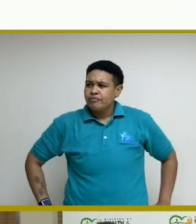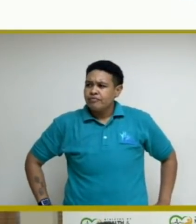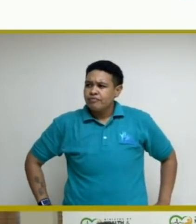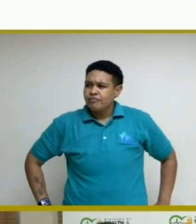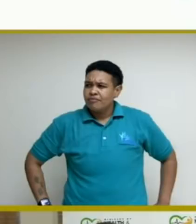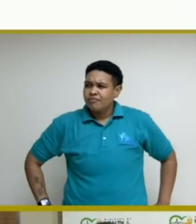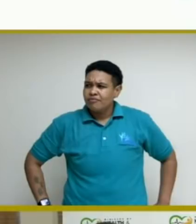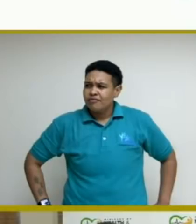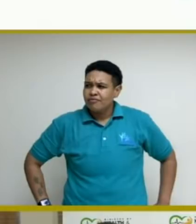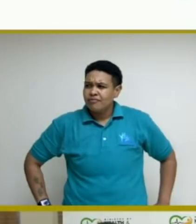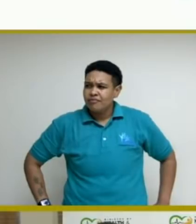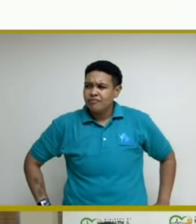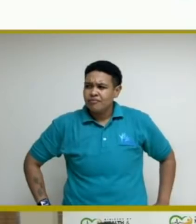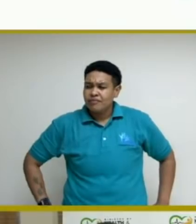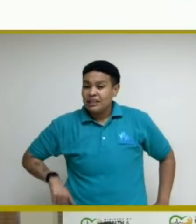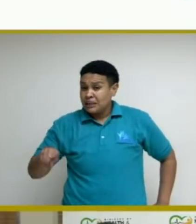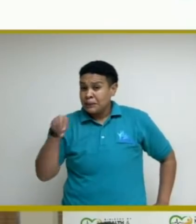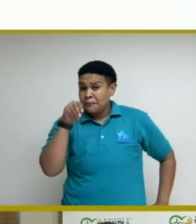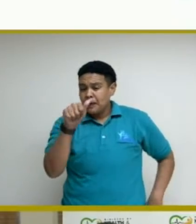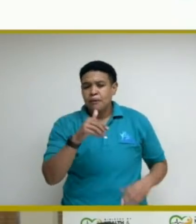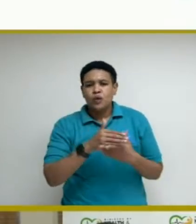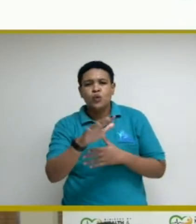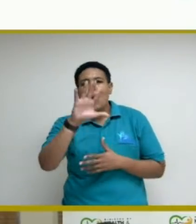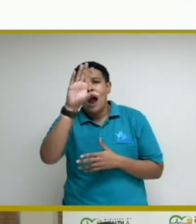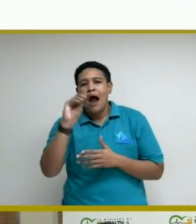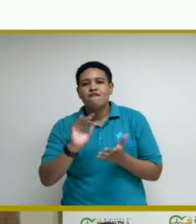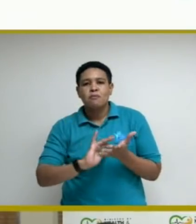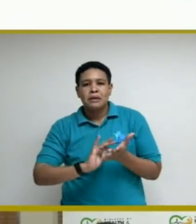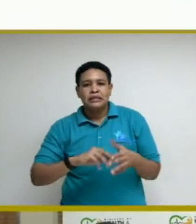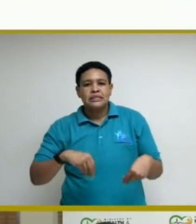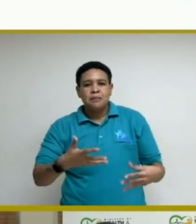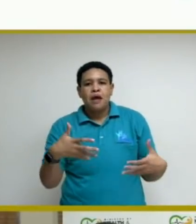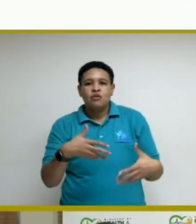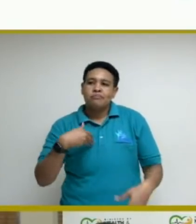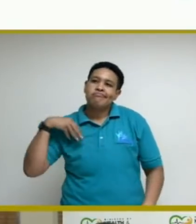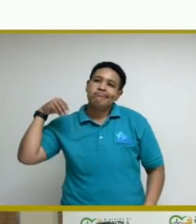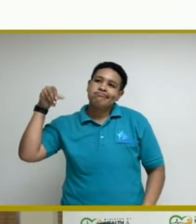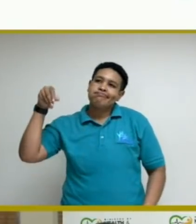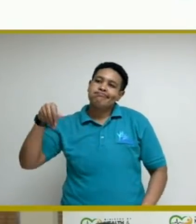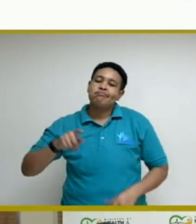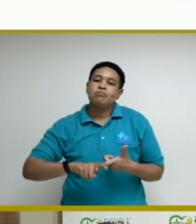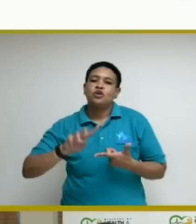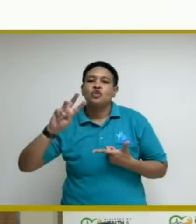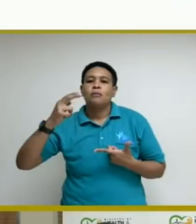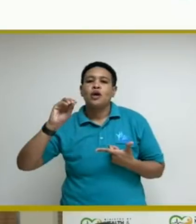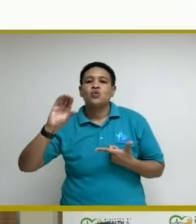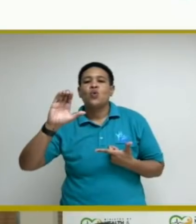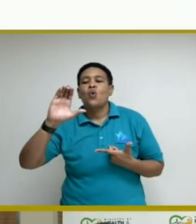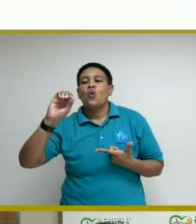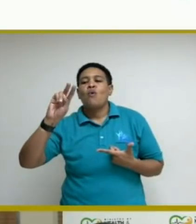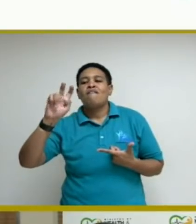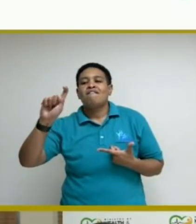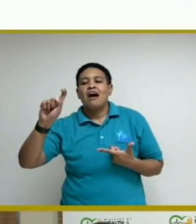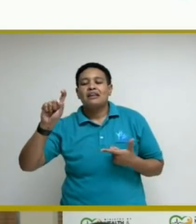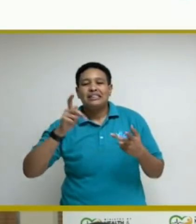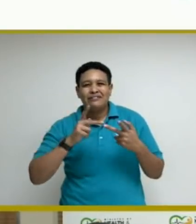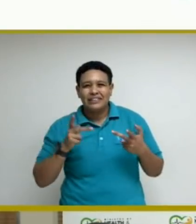our purchases through the African Medical Supply Platform and the WHO COVAX facility.